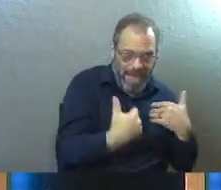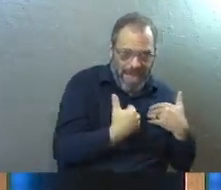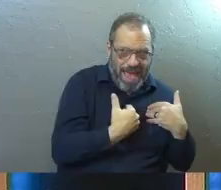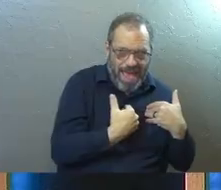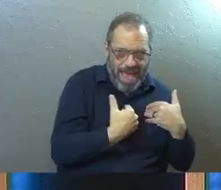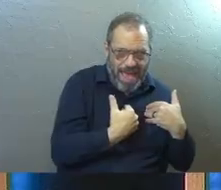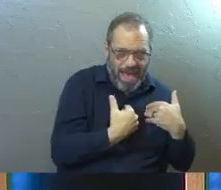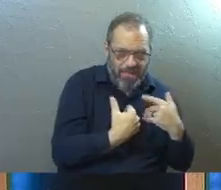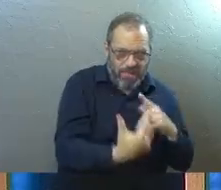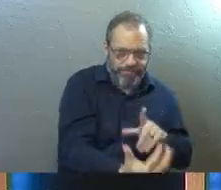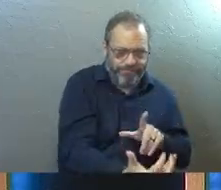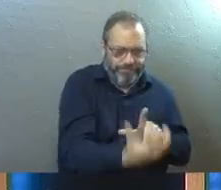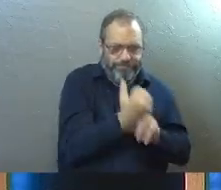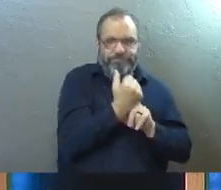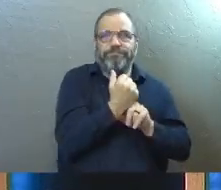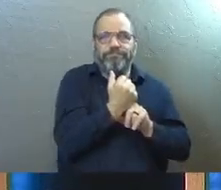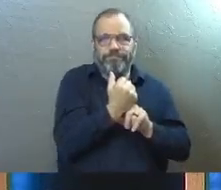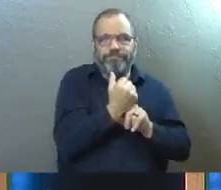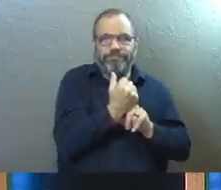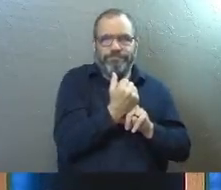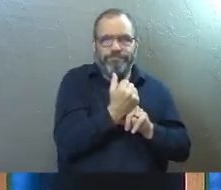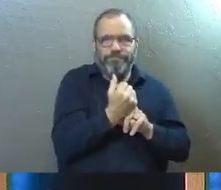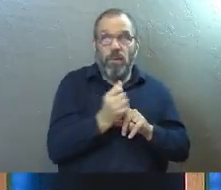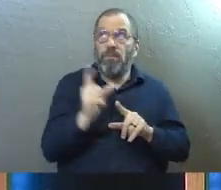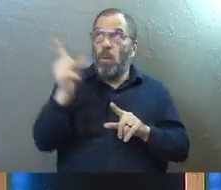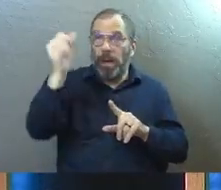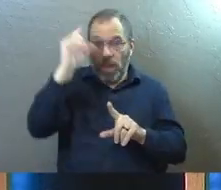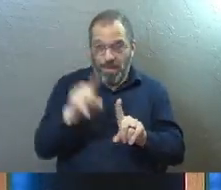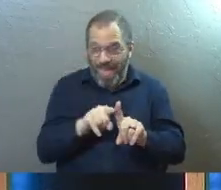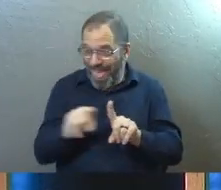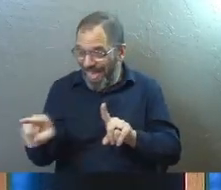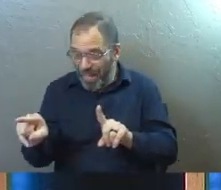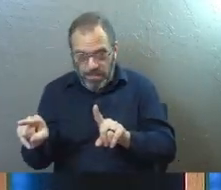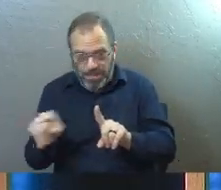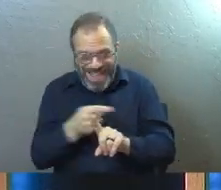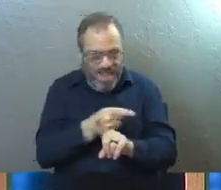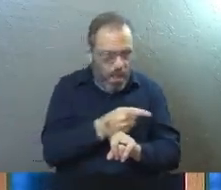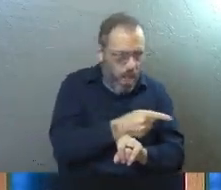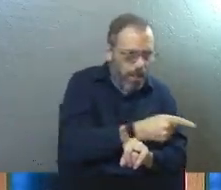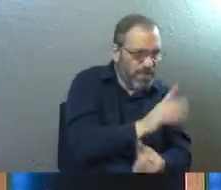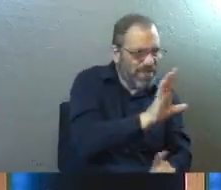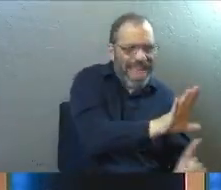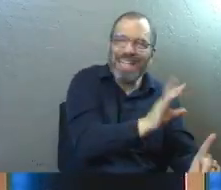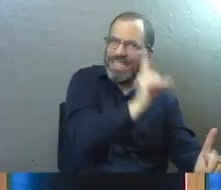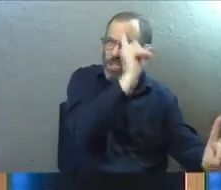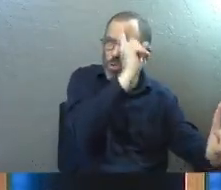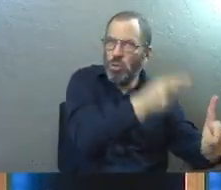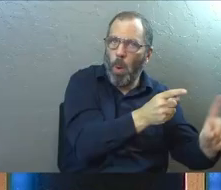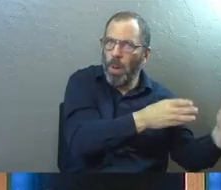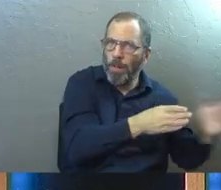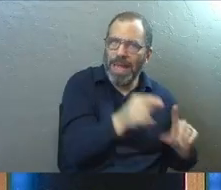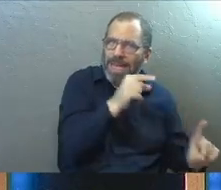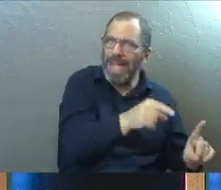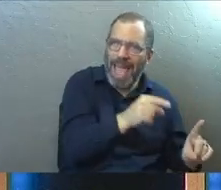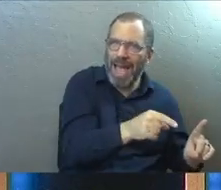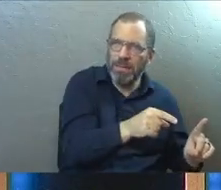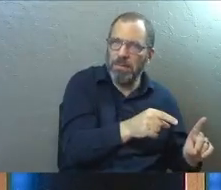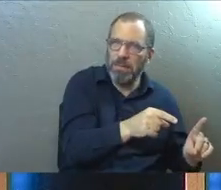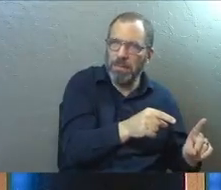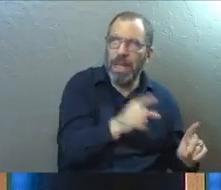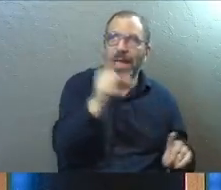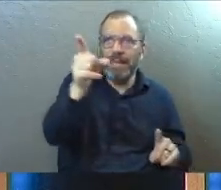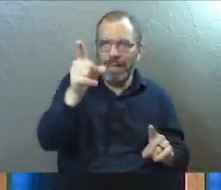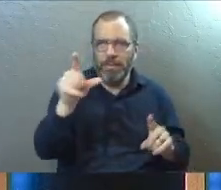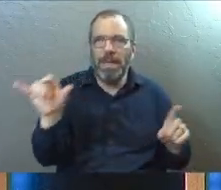kind of grasp or some kind of opportunity to lead me away from what God wants for me. It's just the reality. That's his goal. He has an agenda and a plan for our